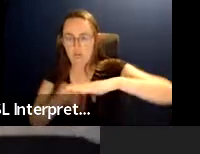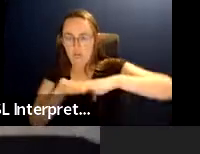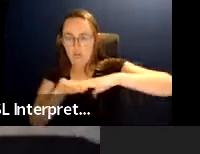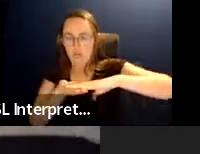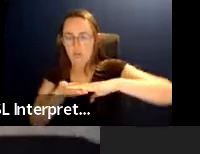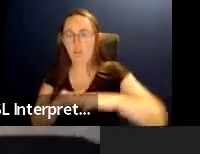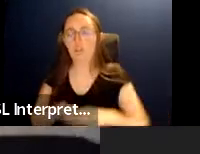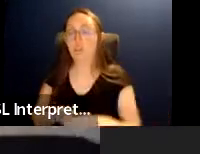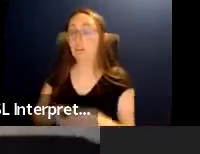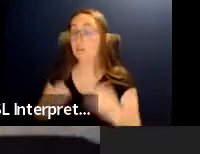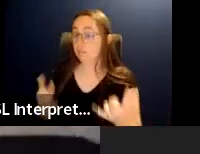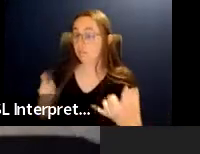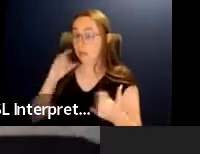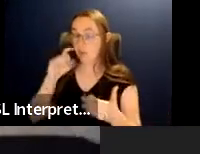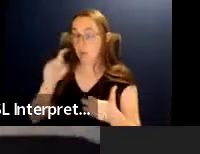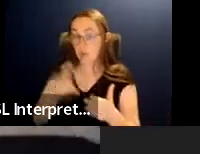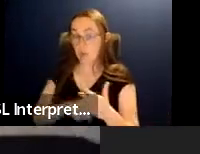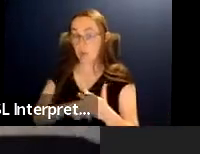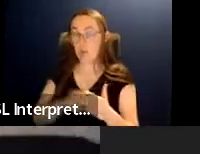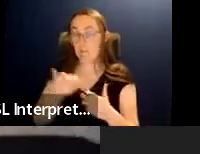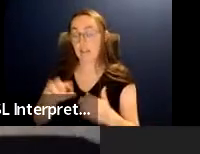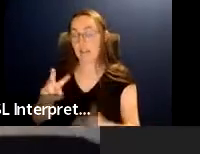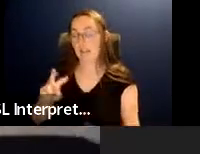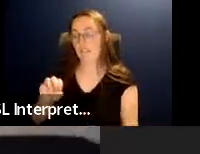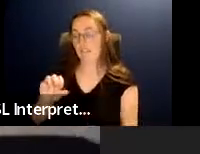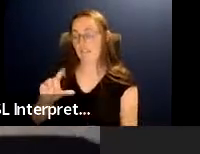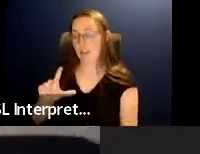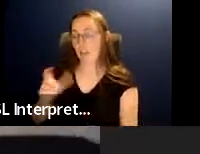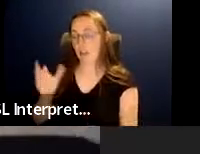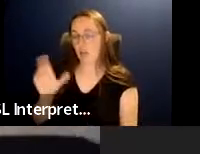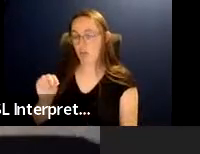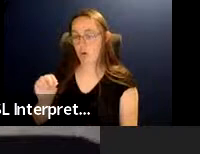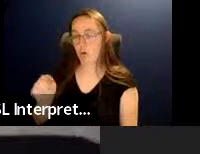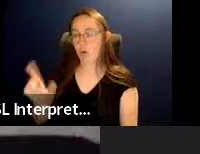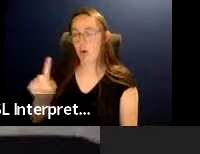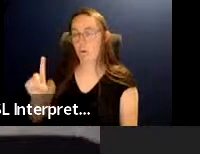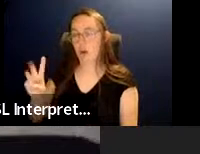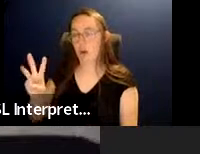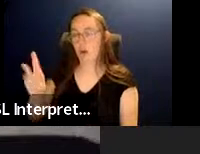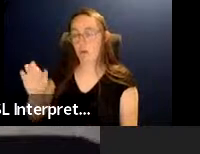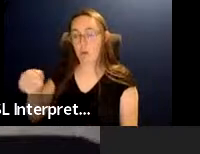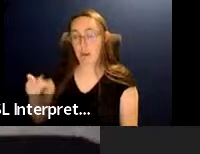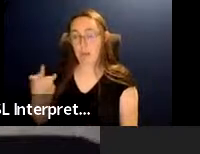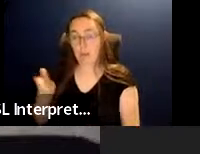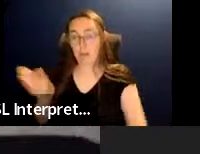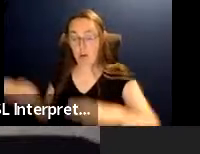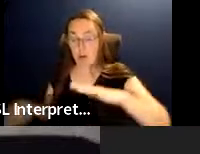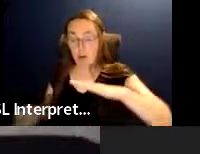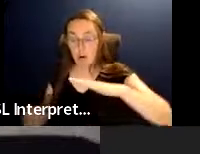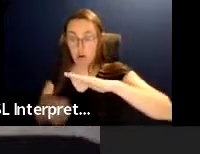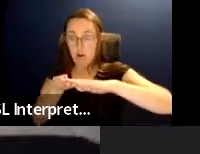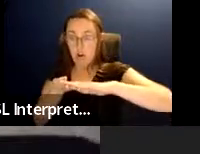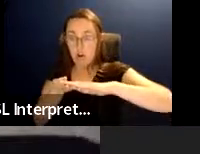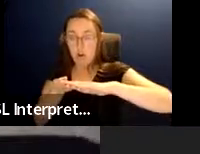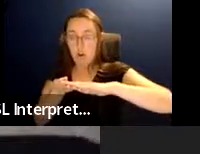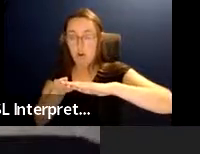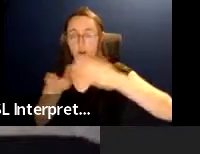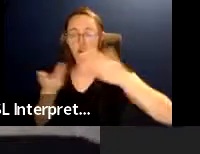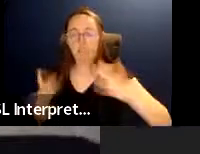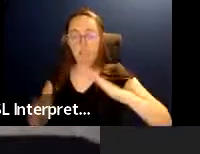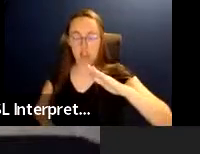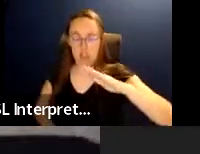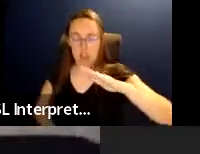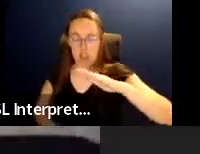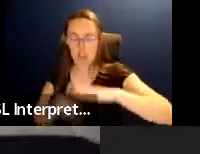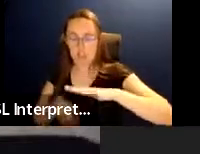I have my, you know, my remaining piece of Velcro brand one wrap. And I have attached it to the